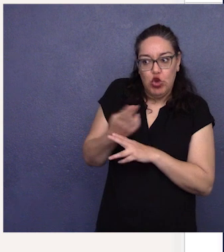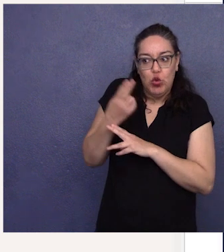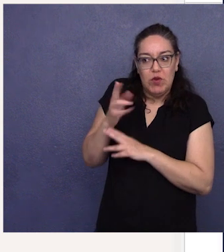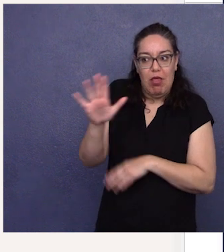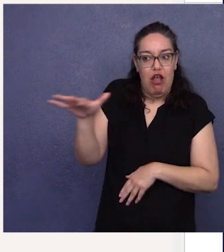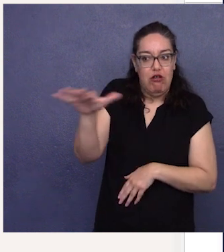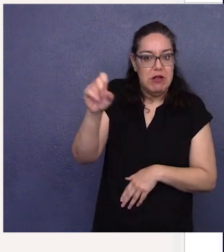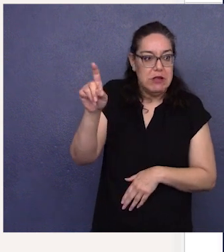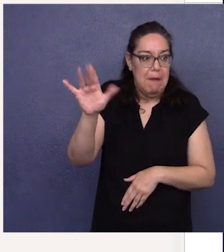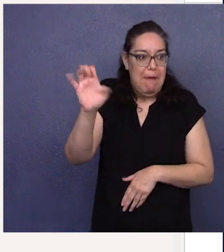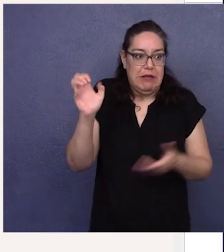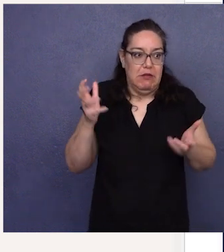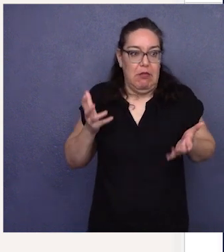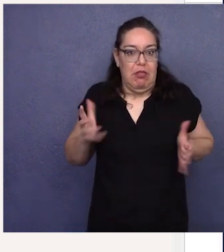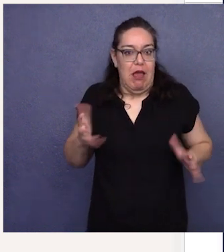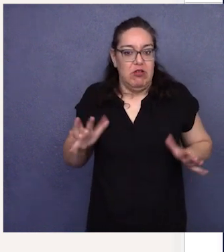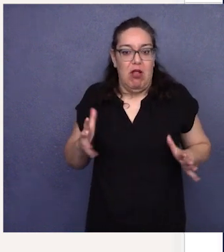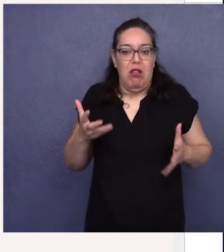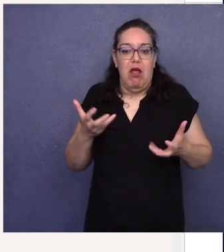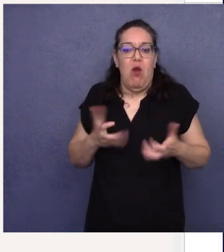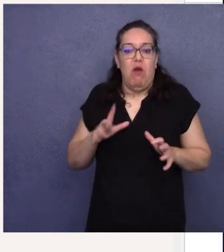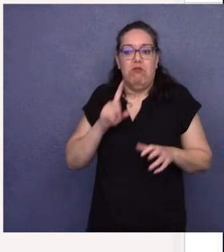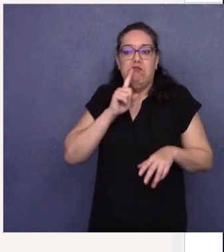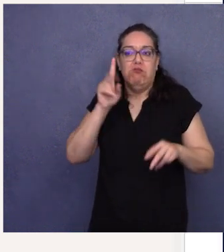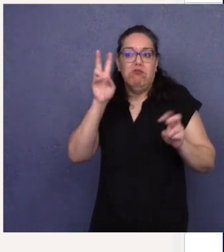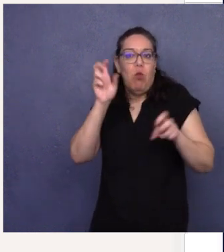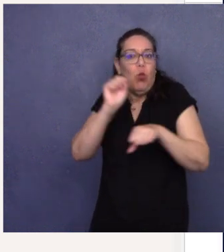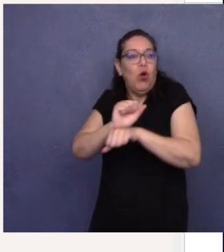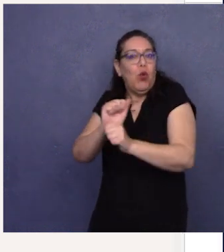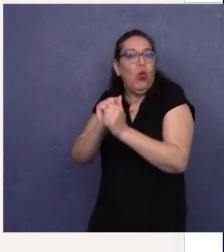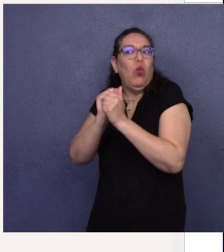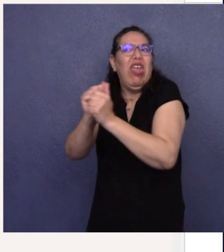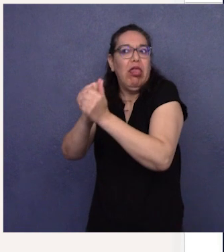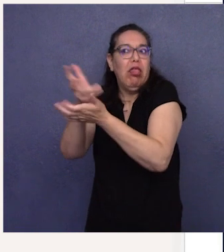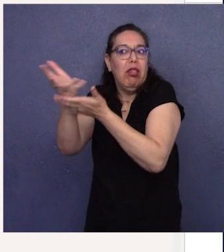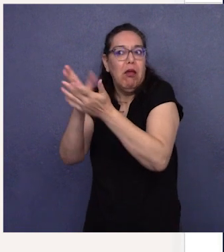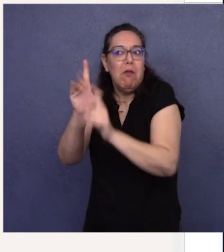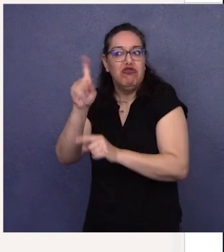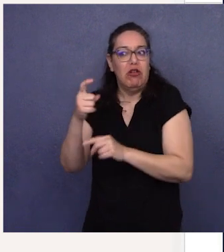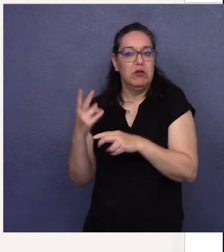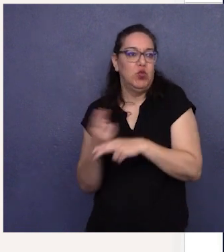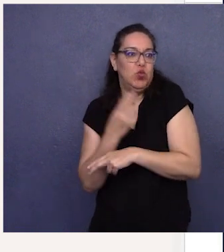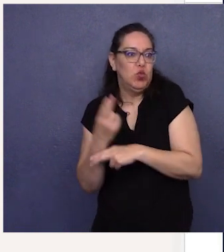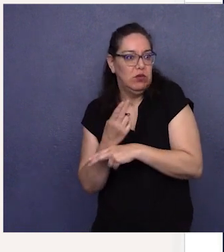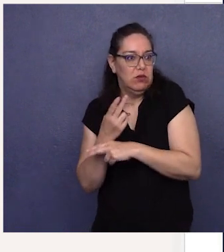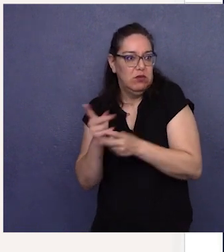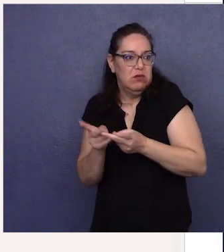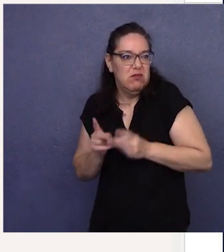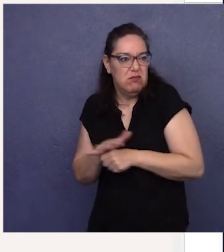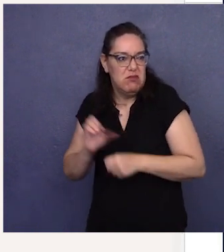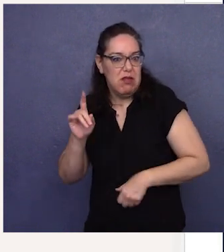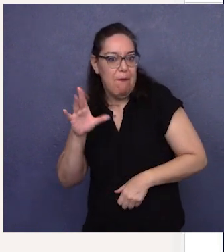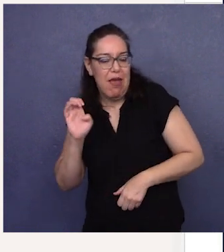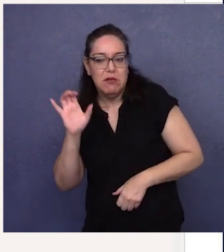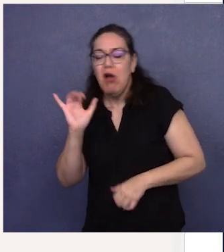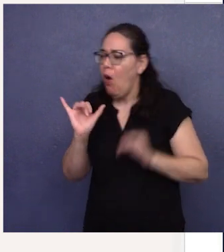necessarily have to work with them, if that makes sense. So then, oh yeah, absolutely. Yeah. That makes sense. That's kind of why I was confused.